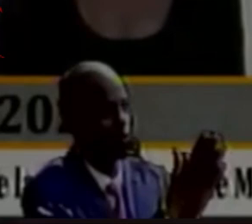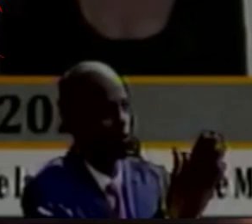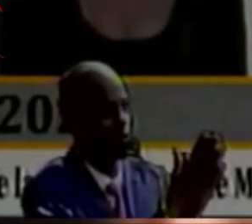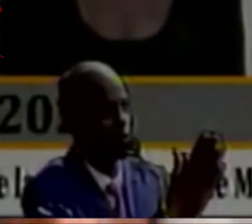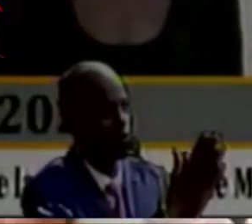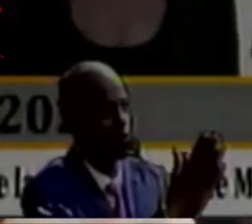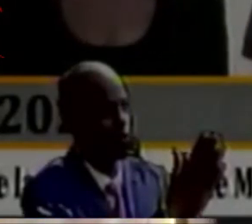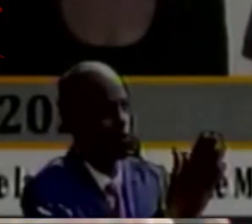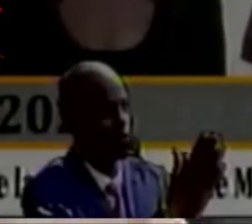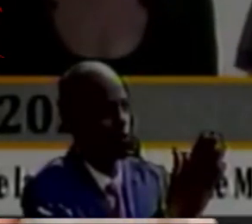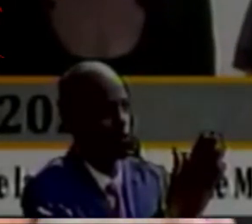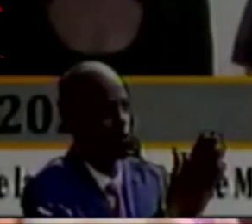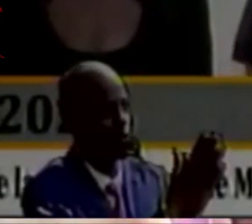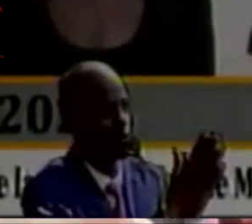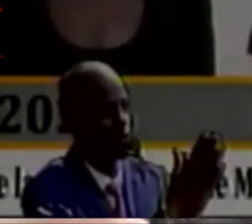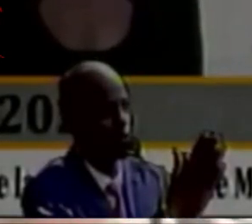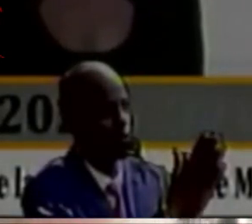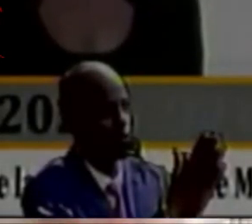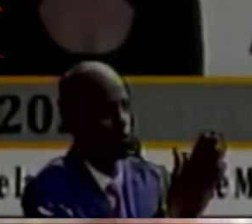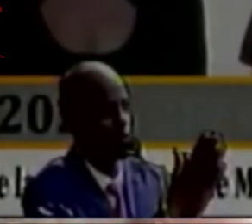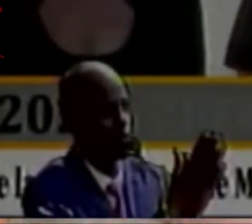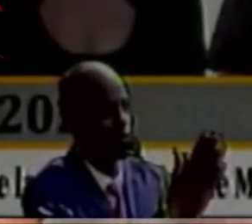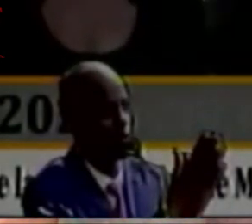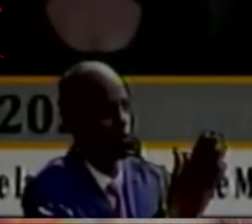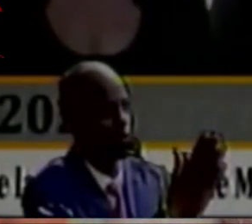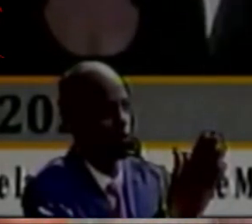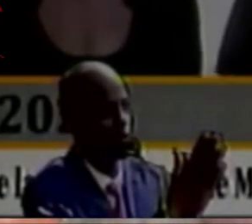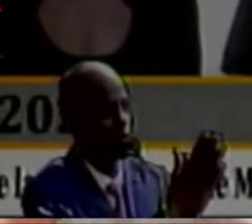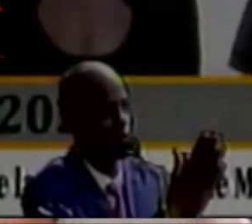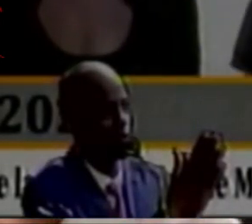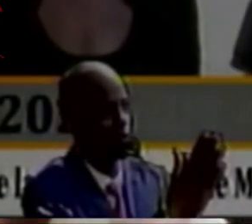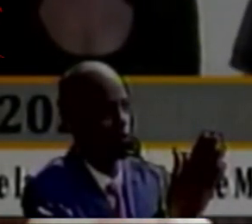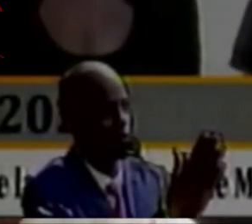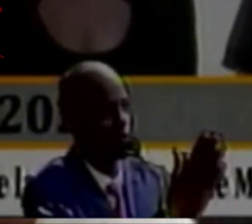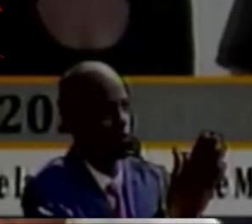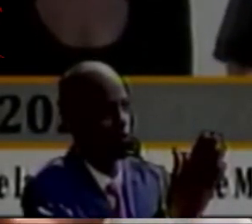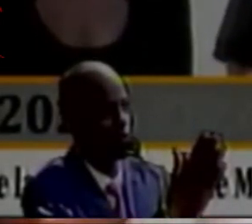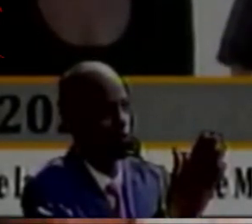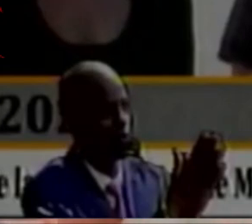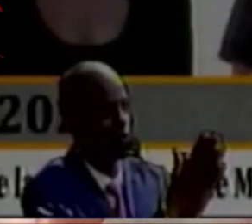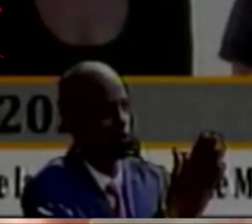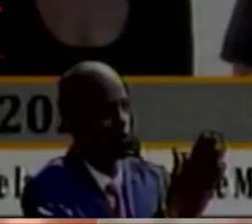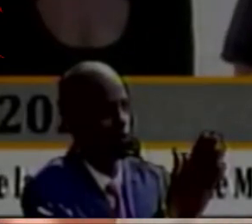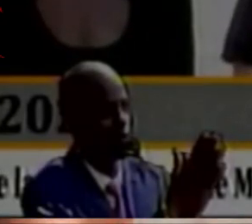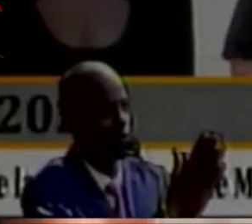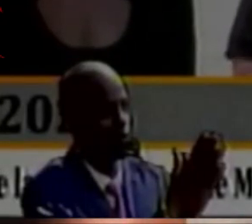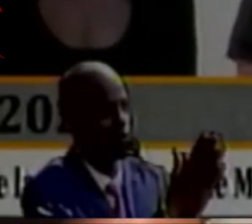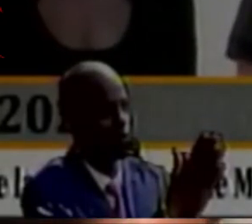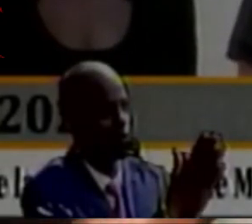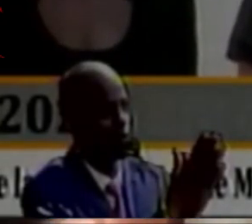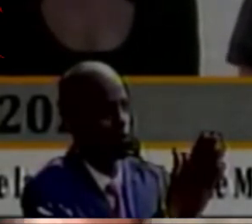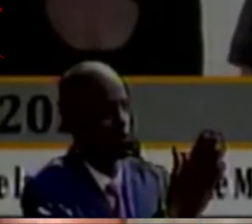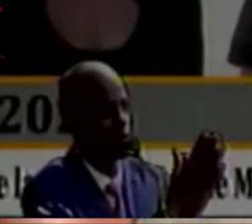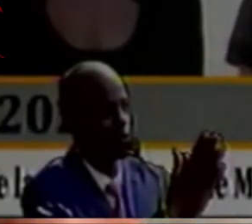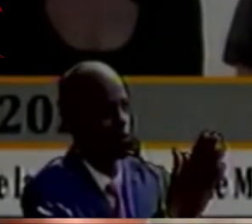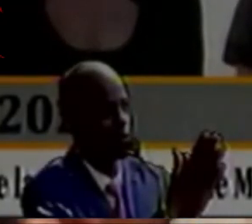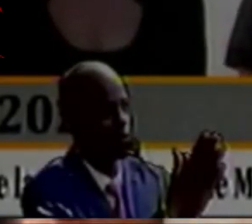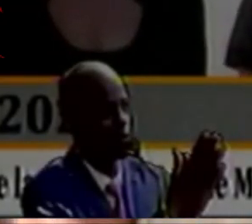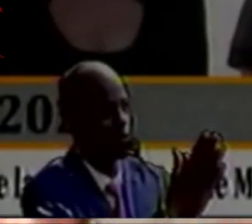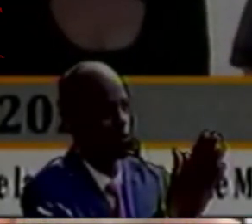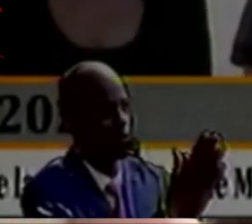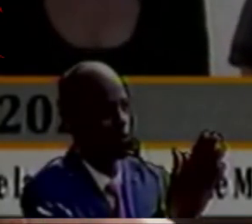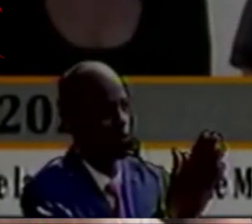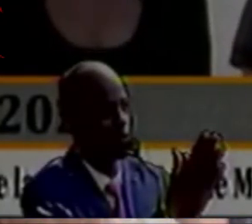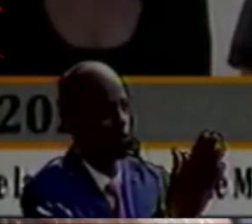today at a pretty steady pace. I came down from Miami today aboard the aircraft you see behind me,